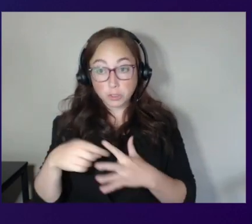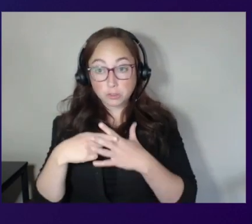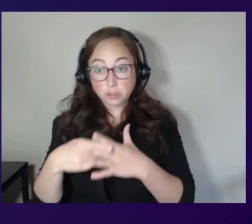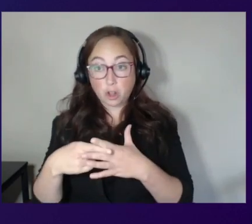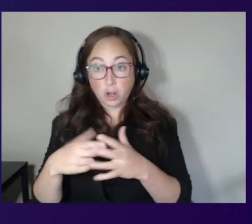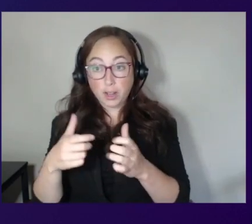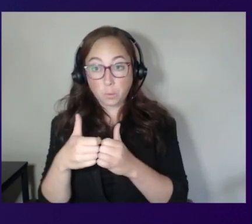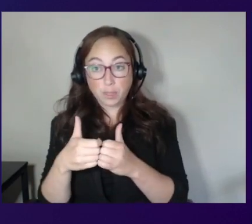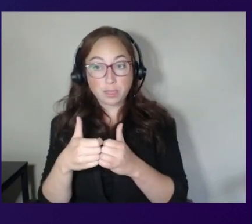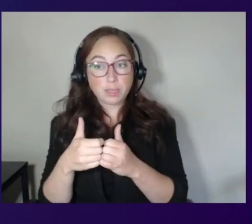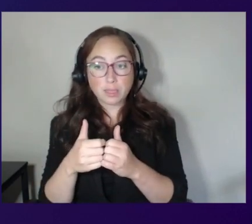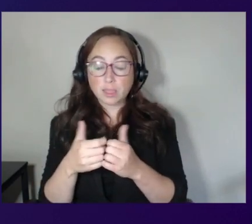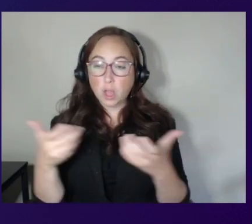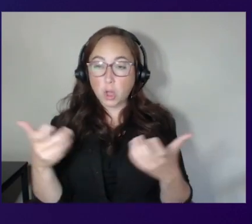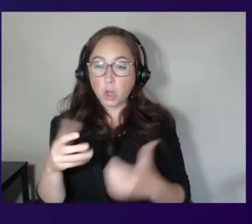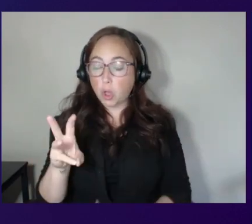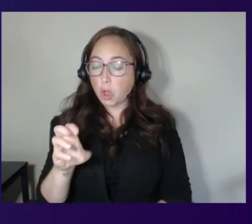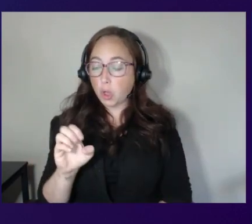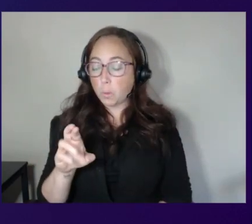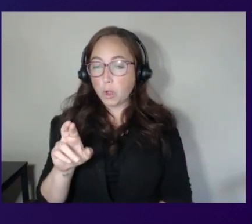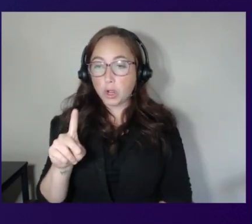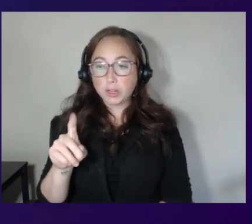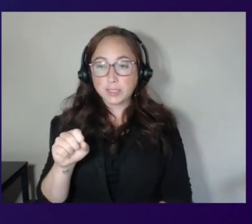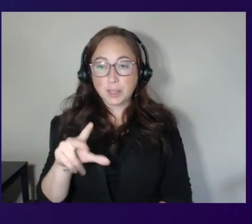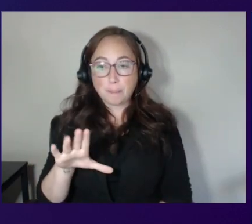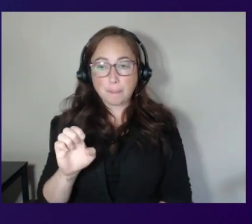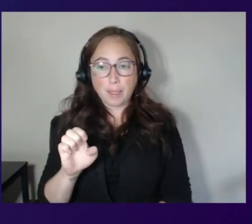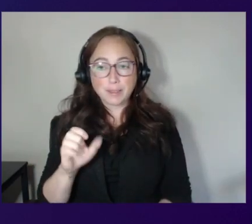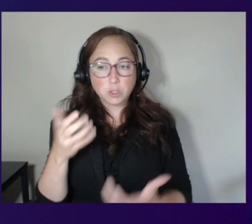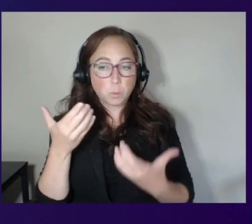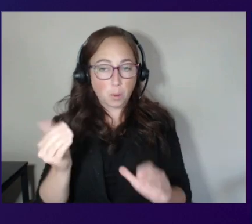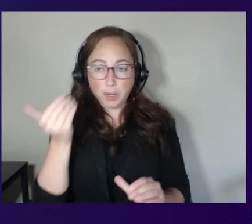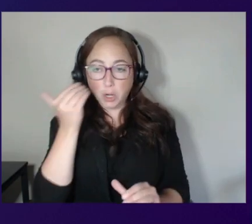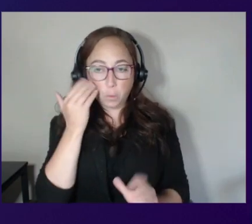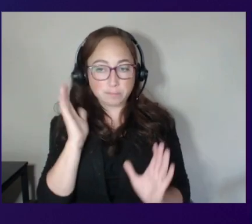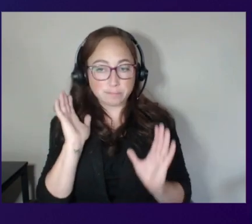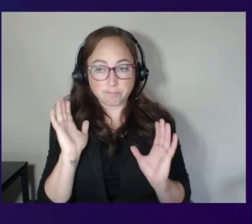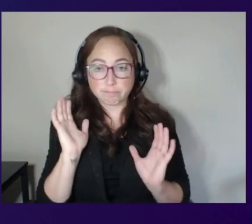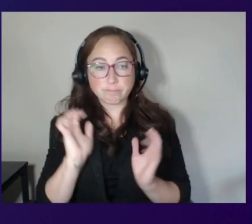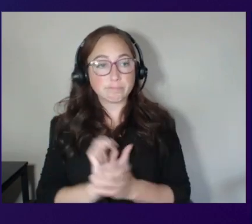is WorkSpaces Web, and so it sounds like we've established that. Mm-hmm.